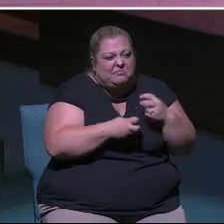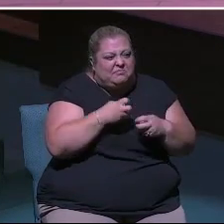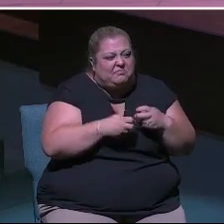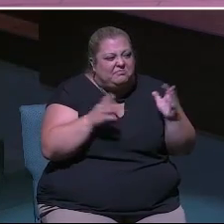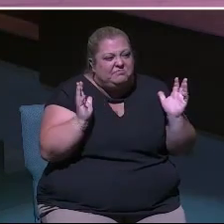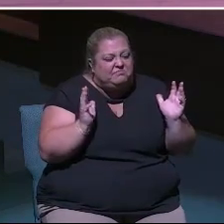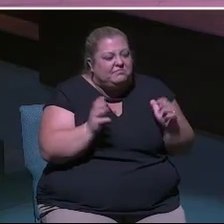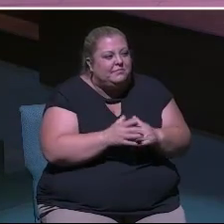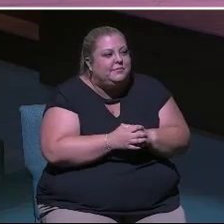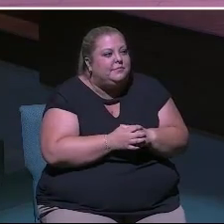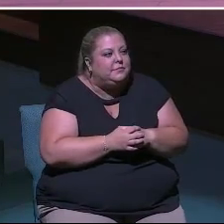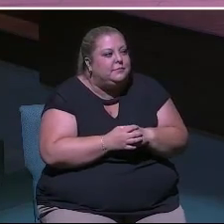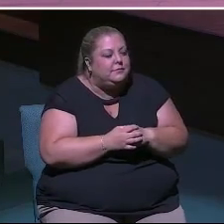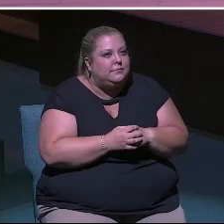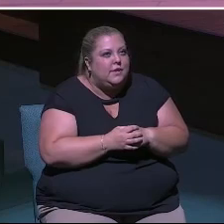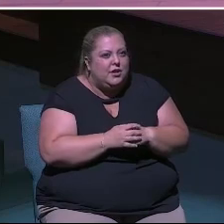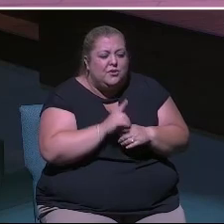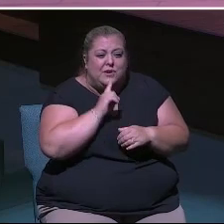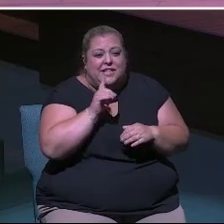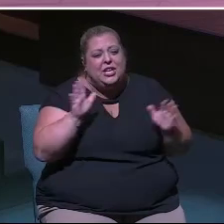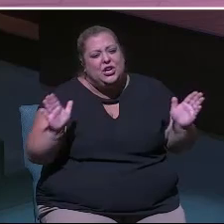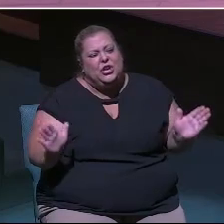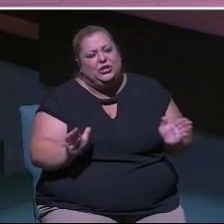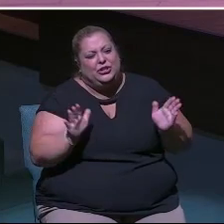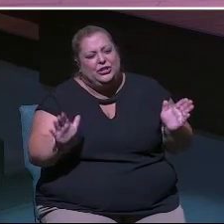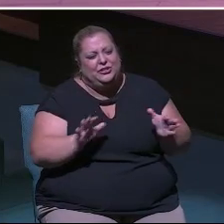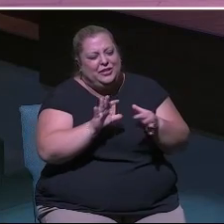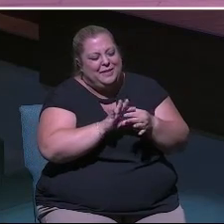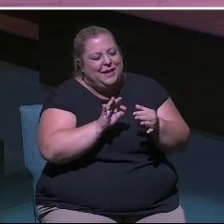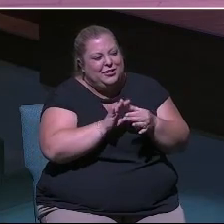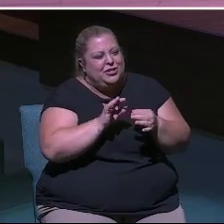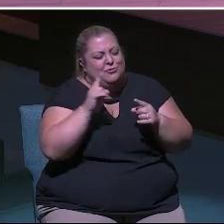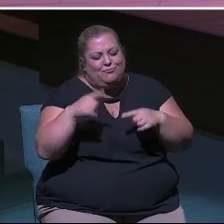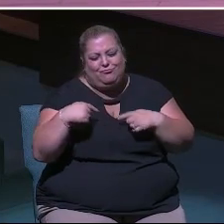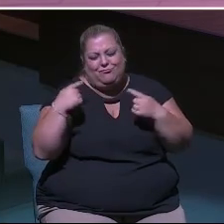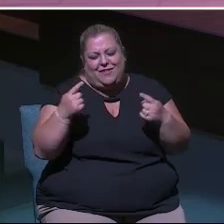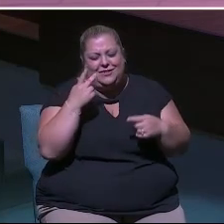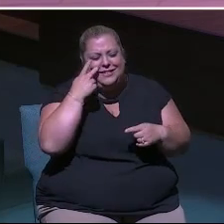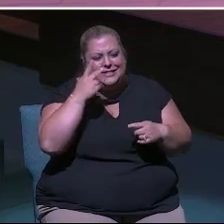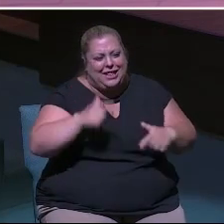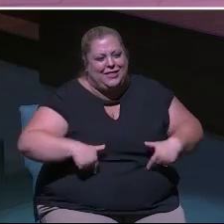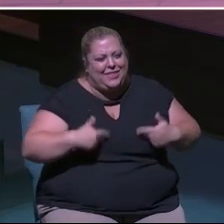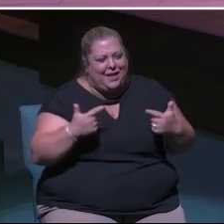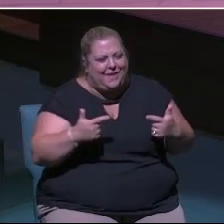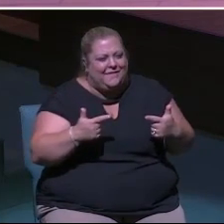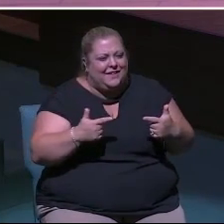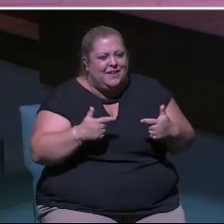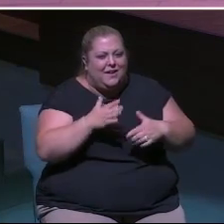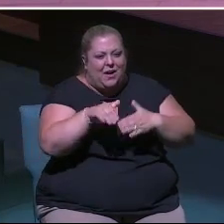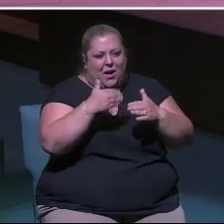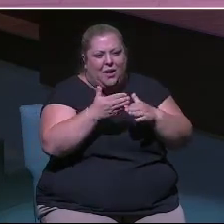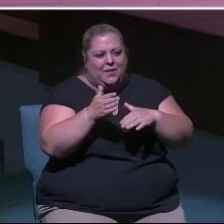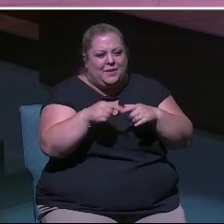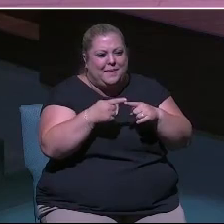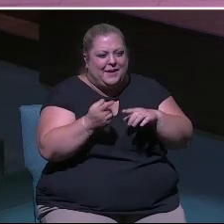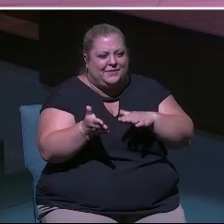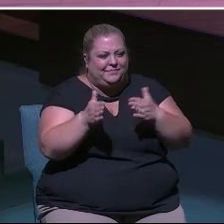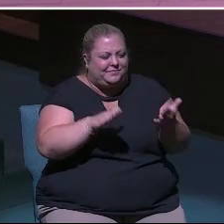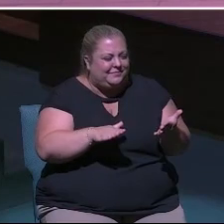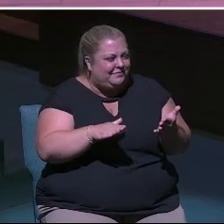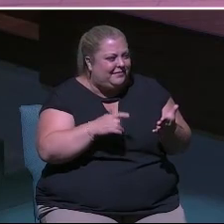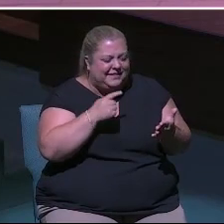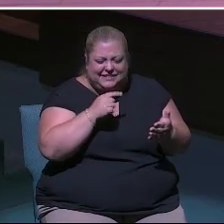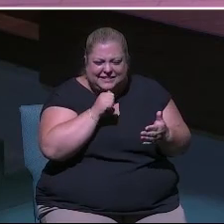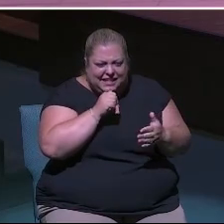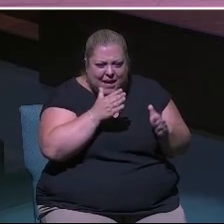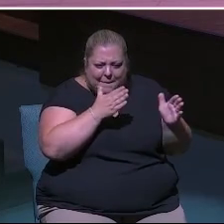This is going to be one of the most encouraging messages I've ever preached in my life. It's all about death. Now you say, well, man, I wasn't prepared for